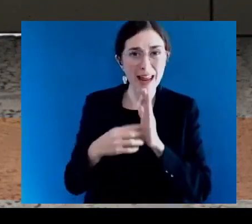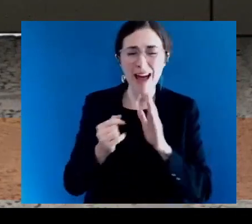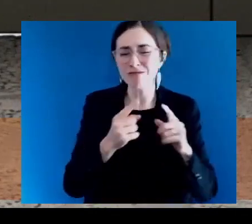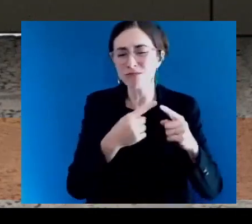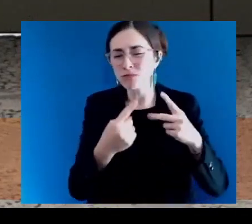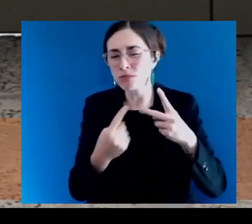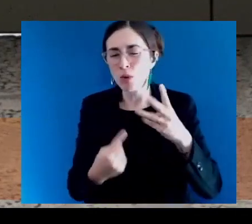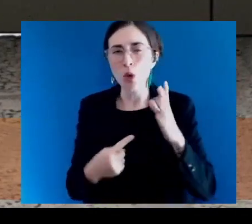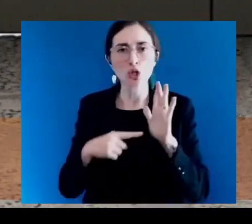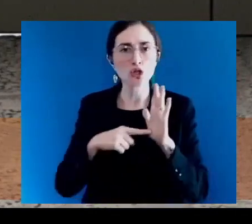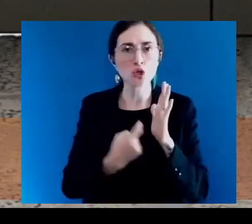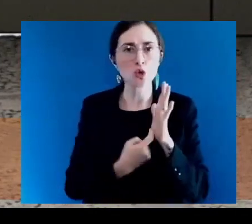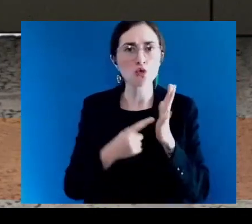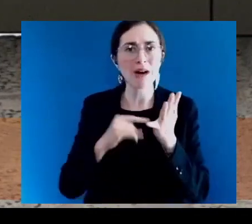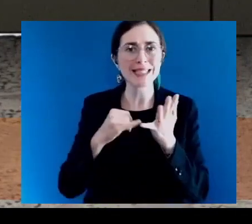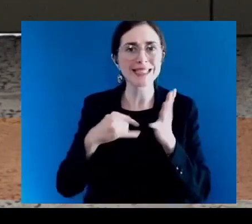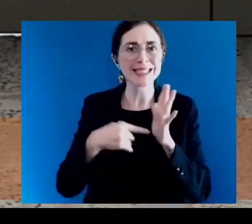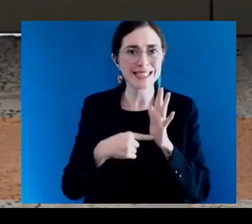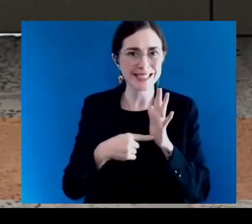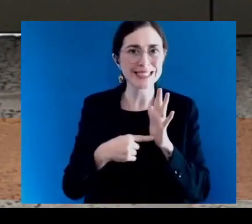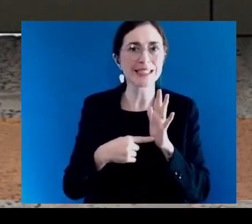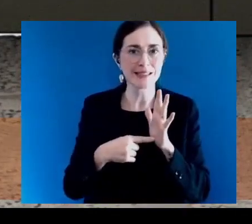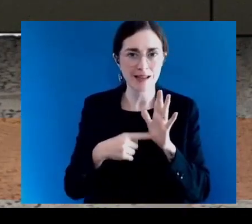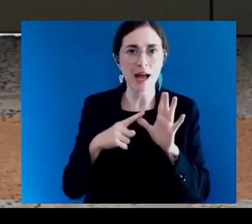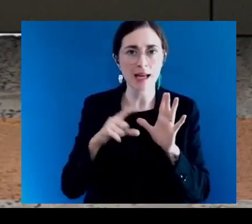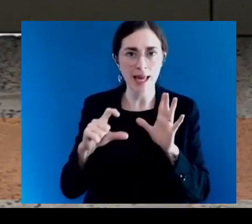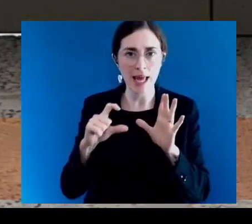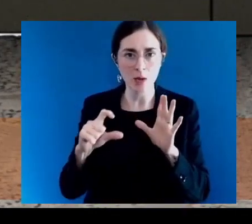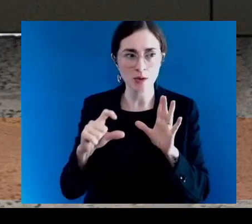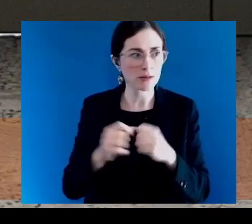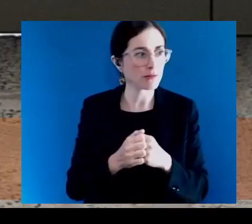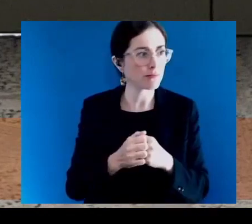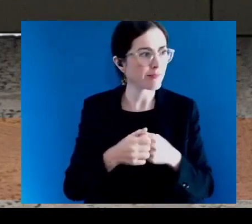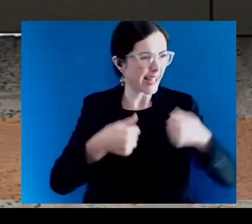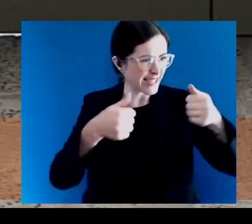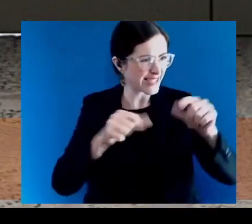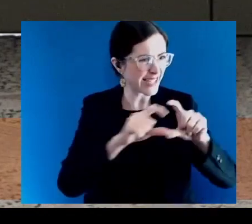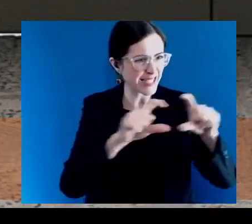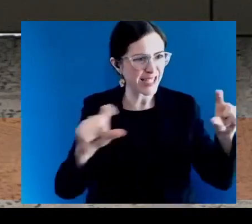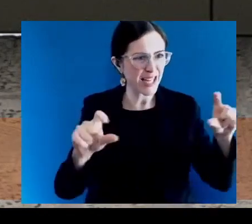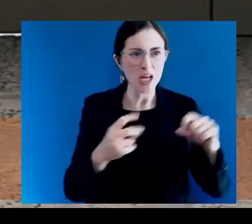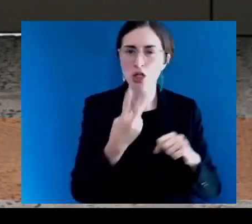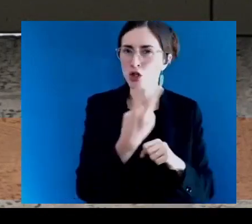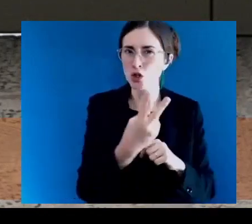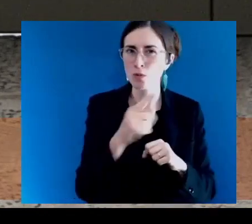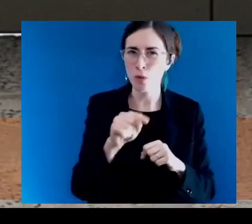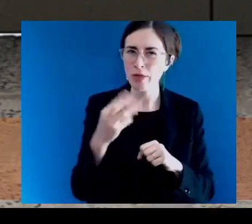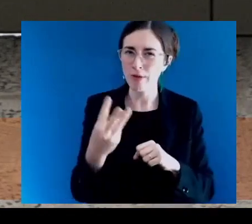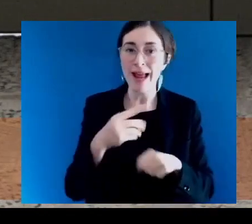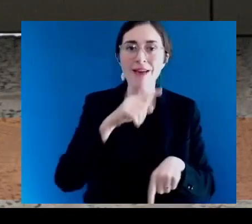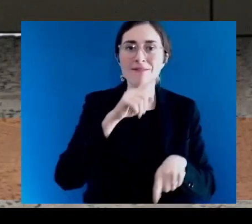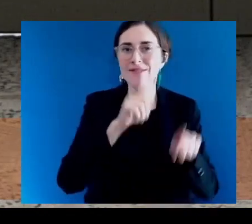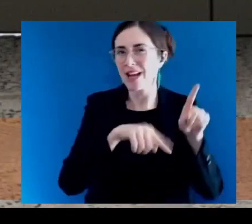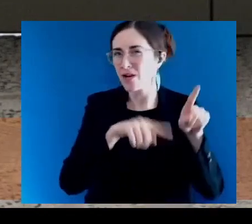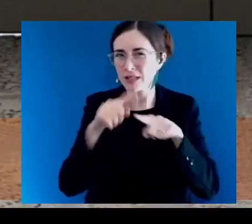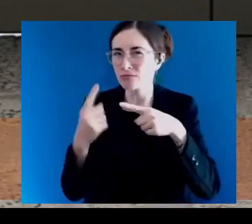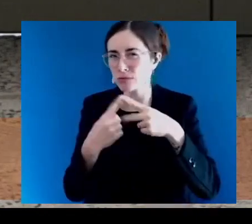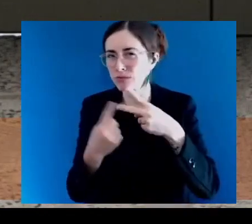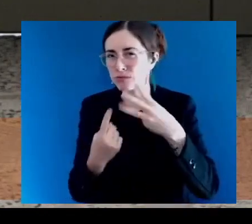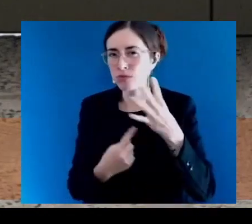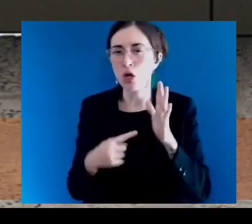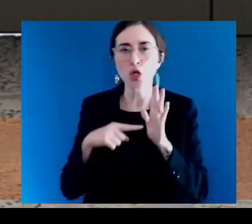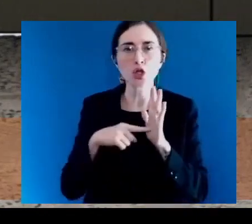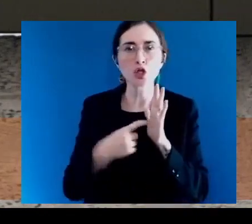in under that heading 2.3, various trusts. And trusts that